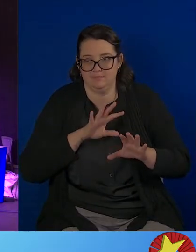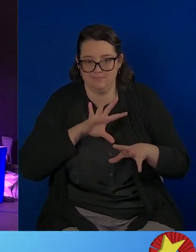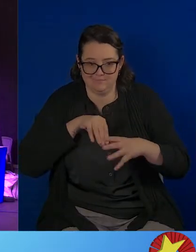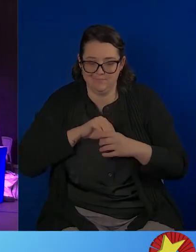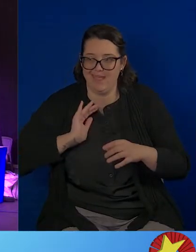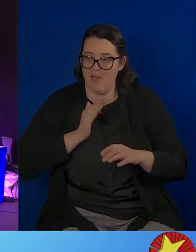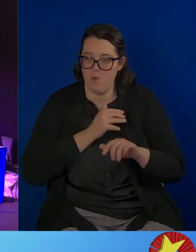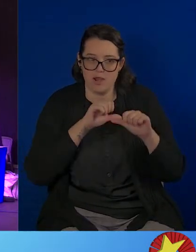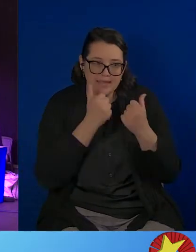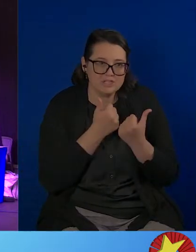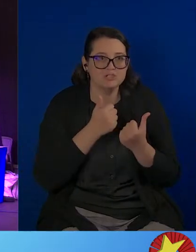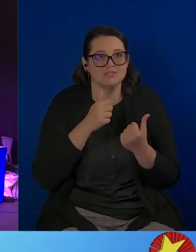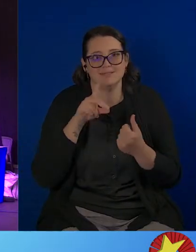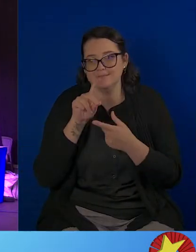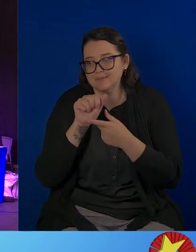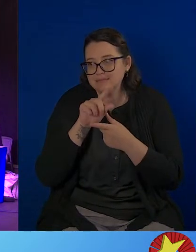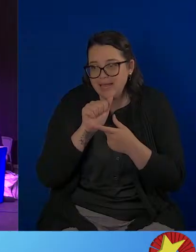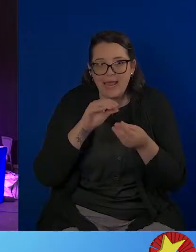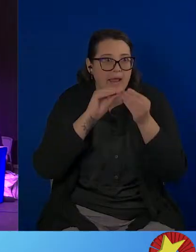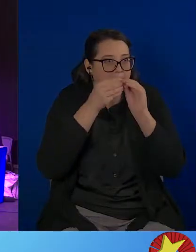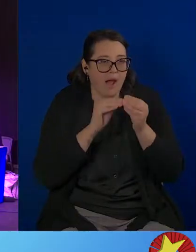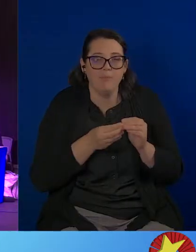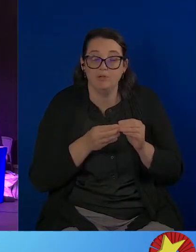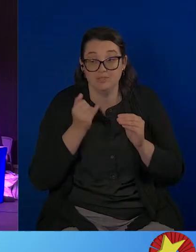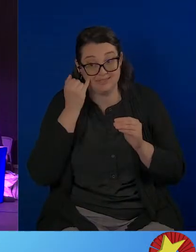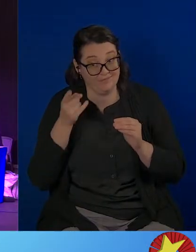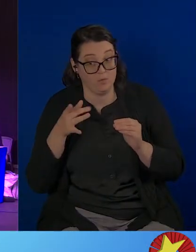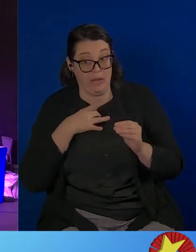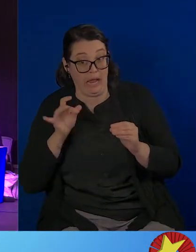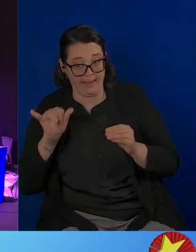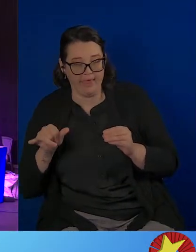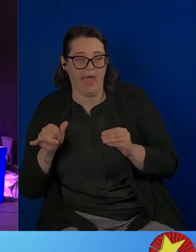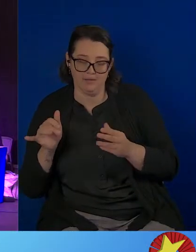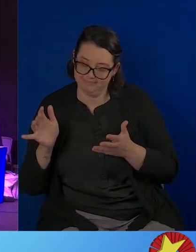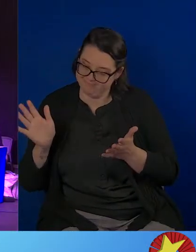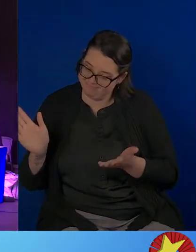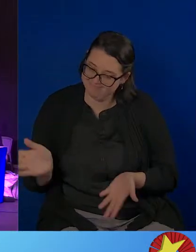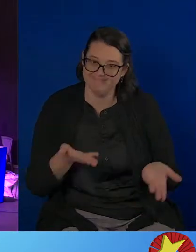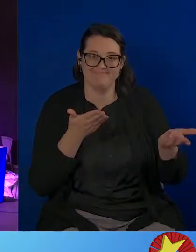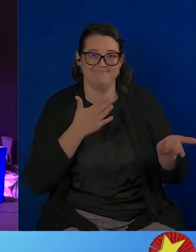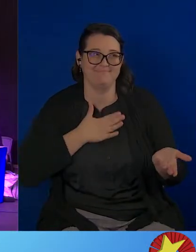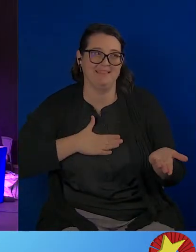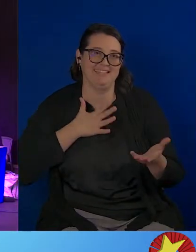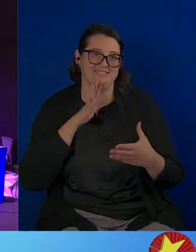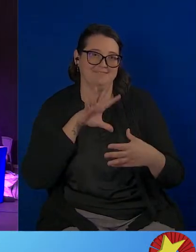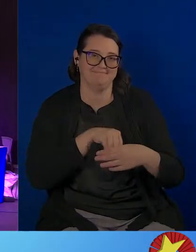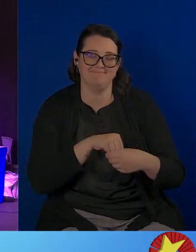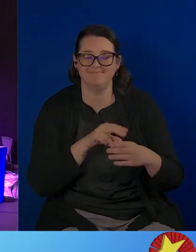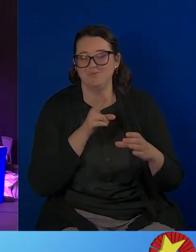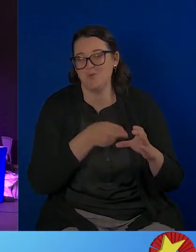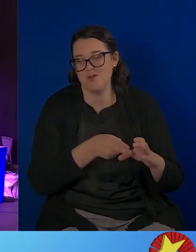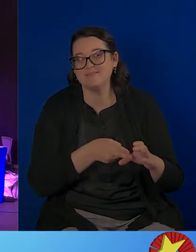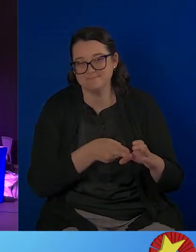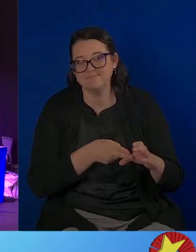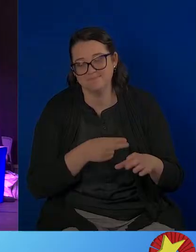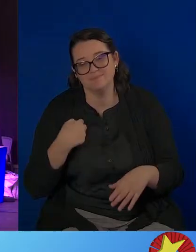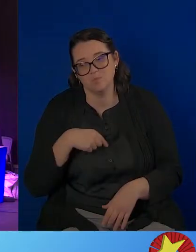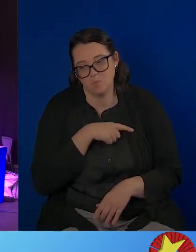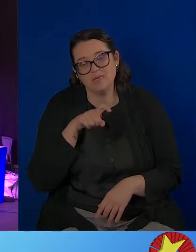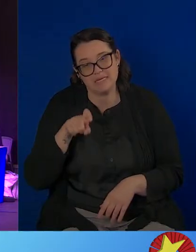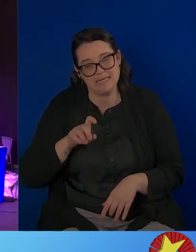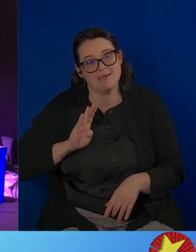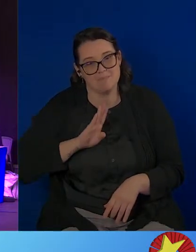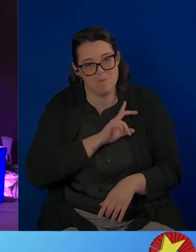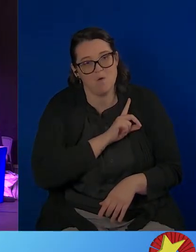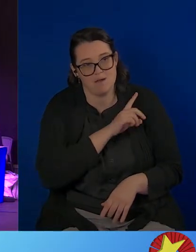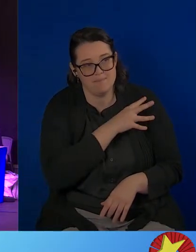and the numbers. So if you're a data numbers person, that would be the place for you guys, okay? And we do need board members definitely